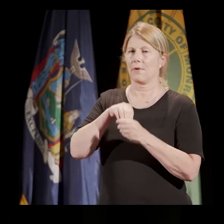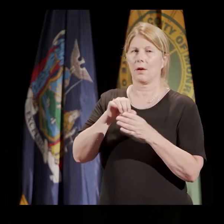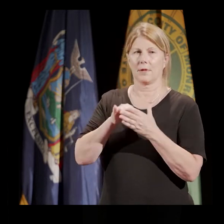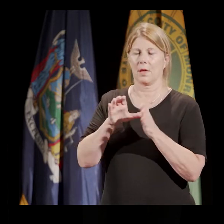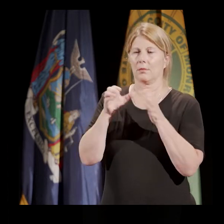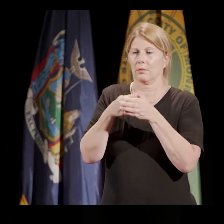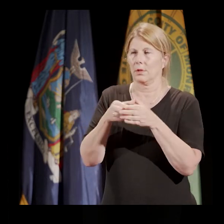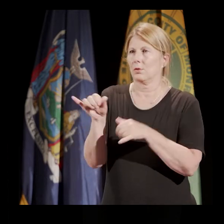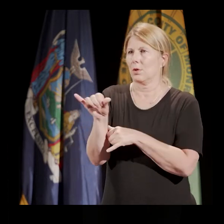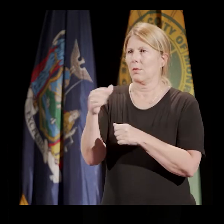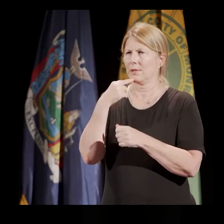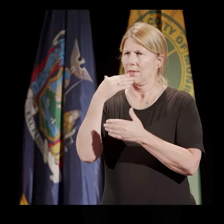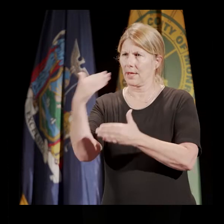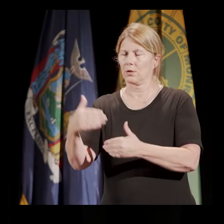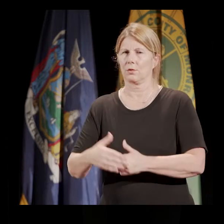on that.